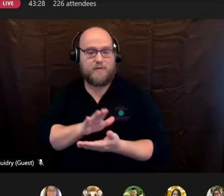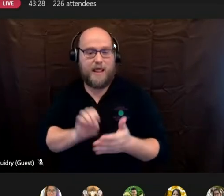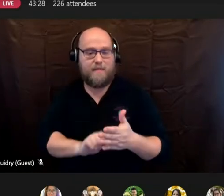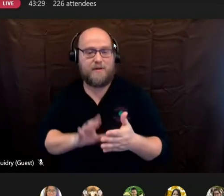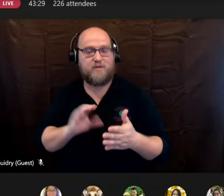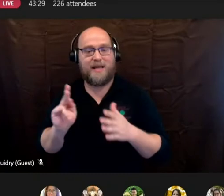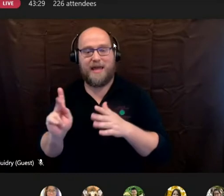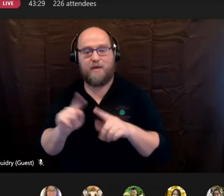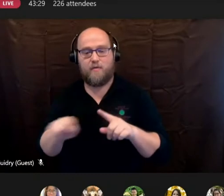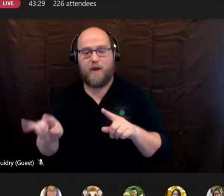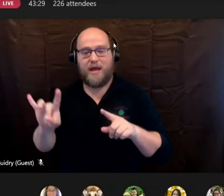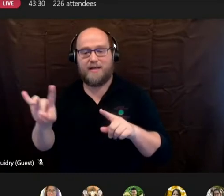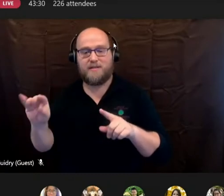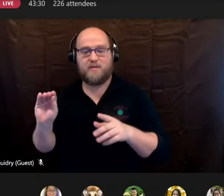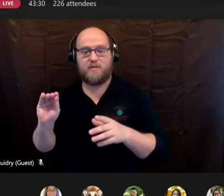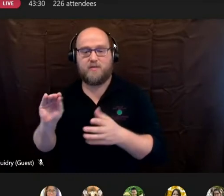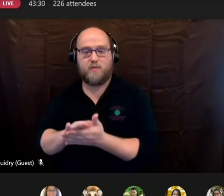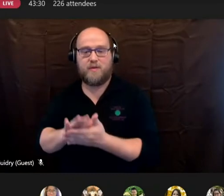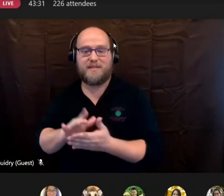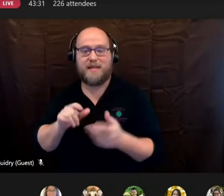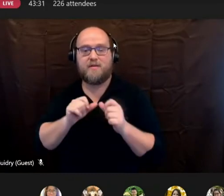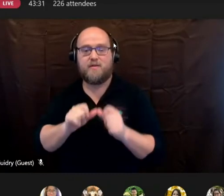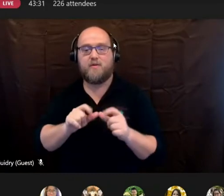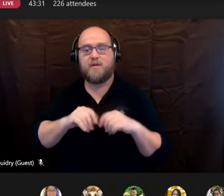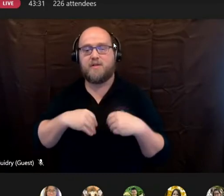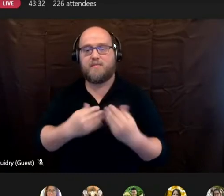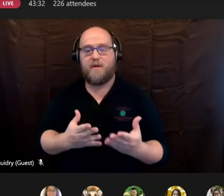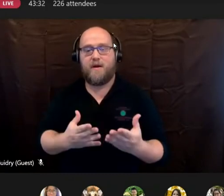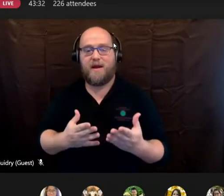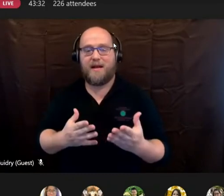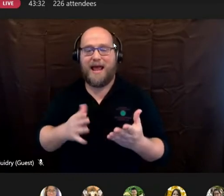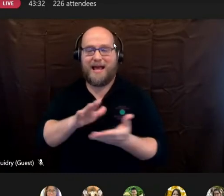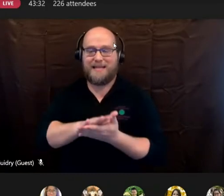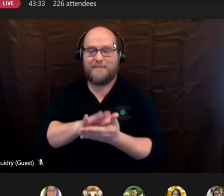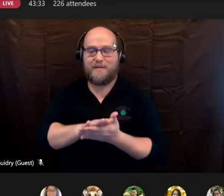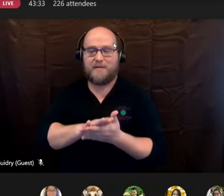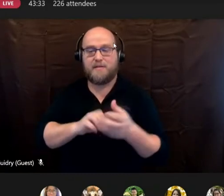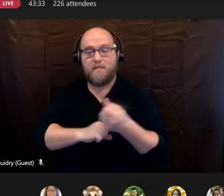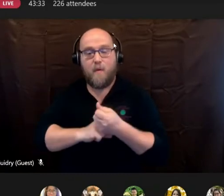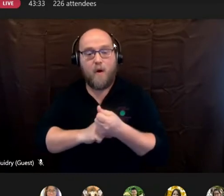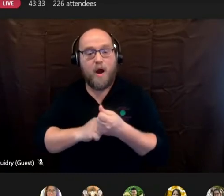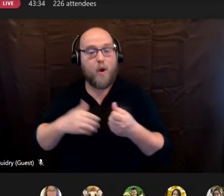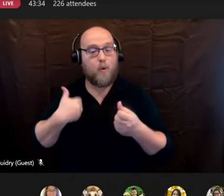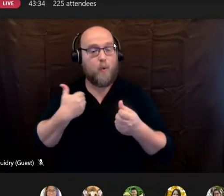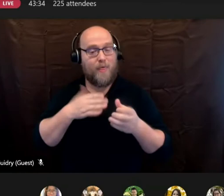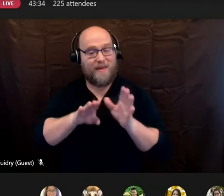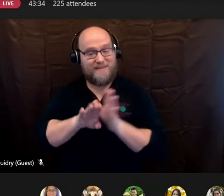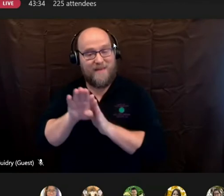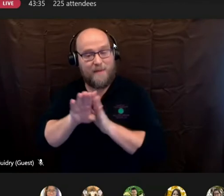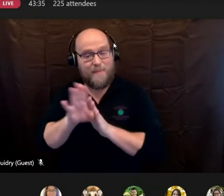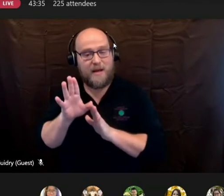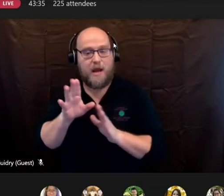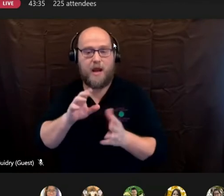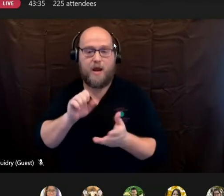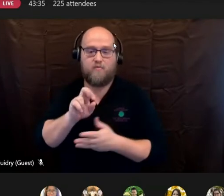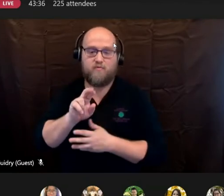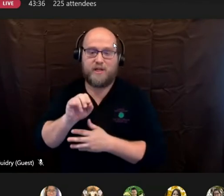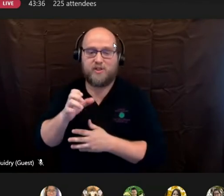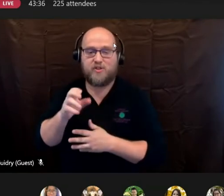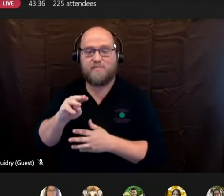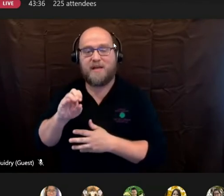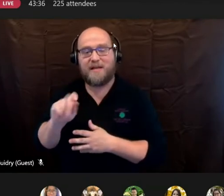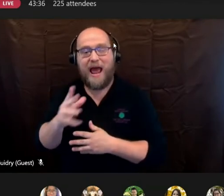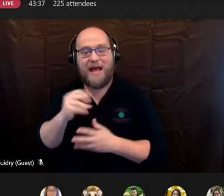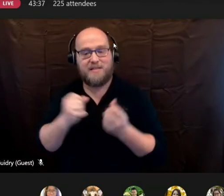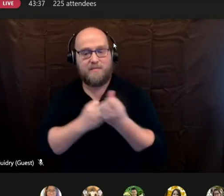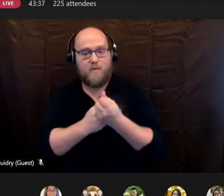in supporting students accessing our remote learning options. Additionally, SPS partners with another 450